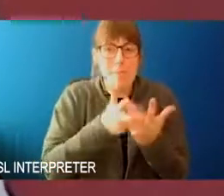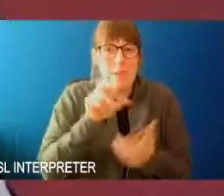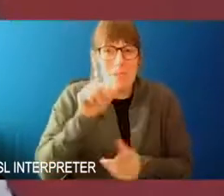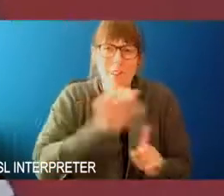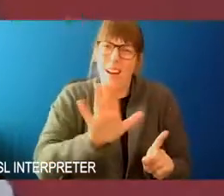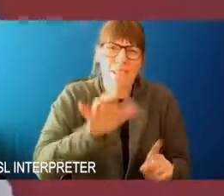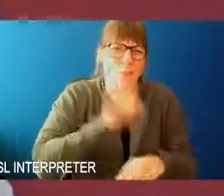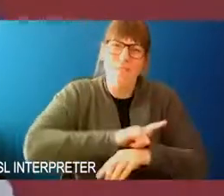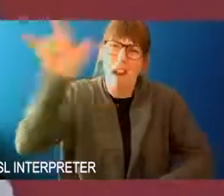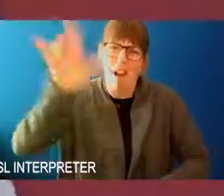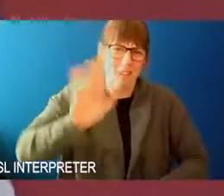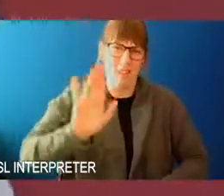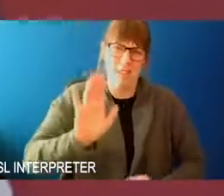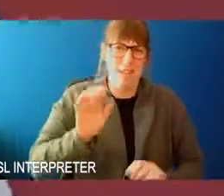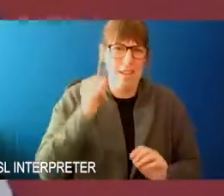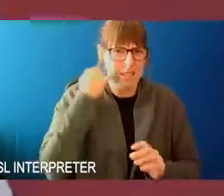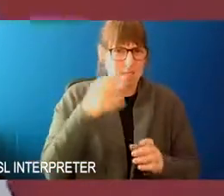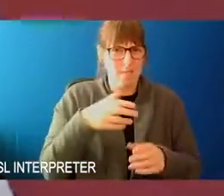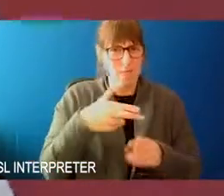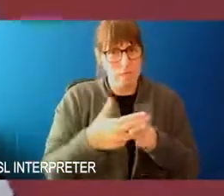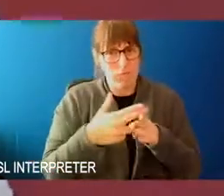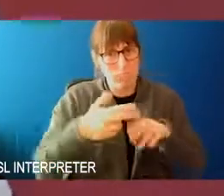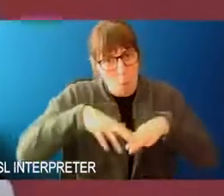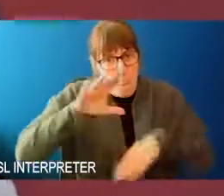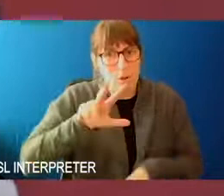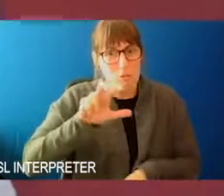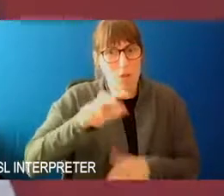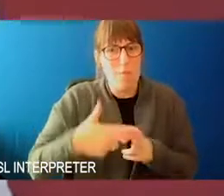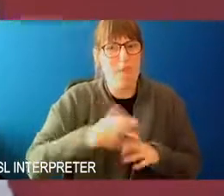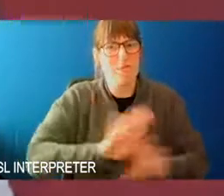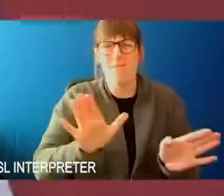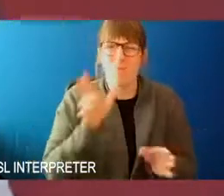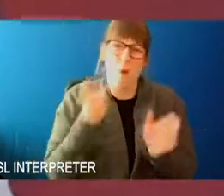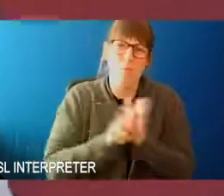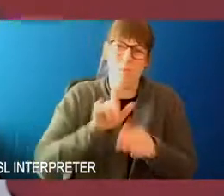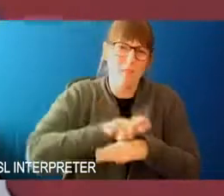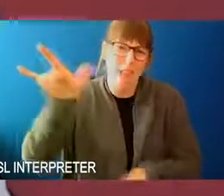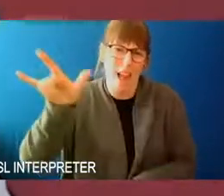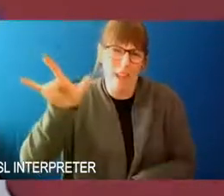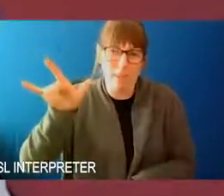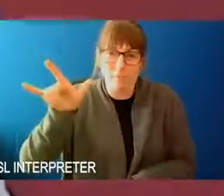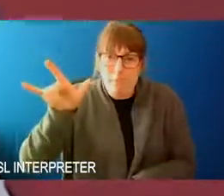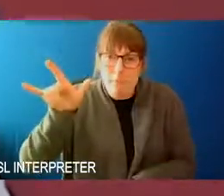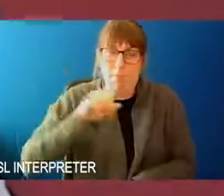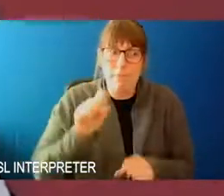best interest of people with disabilities to not fly on American Airlines if their power wheelchairs were over 300